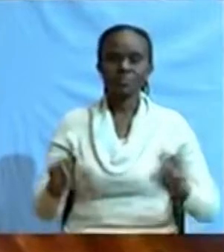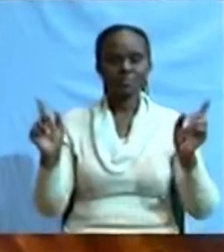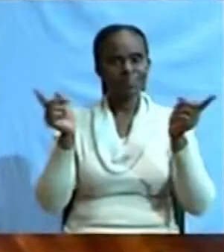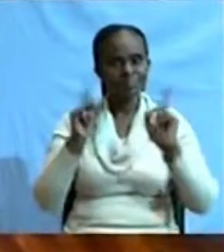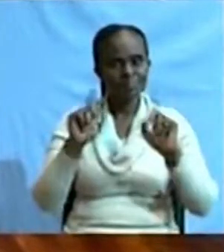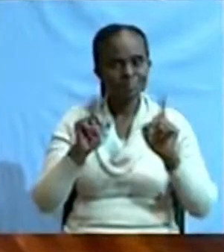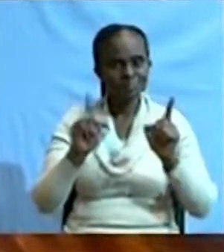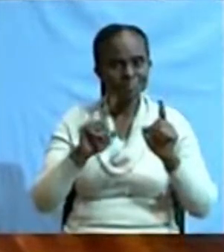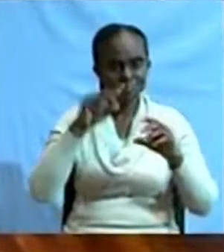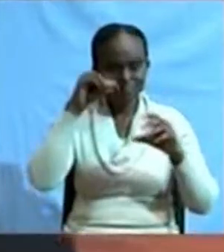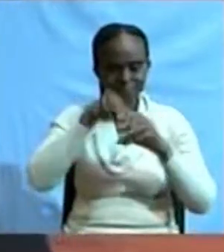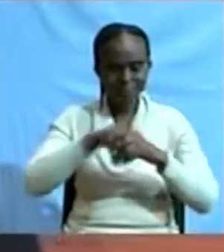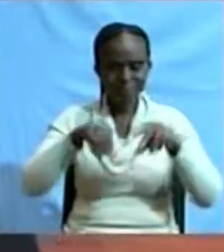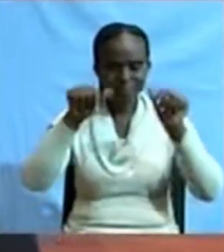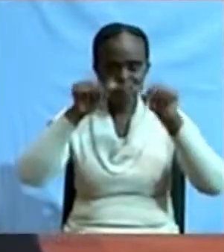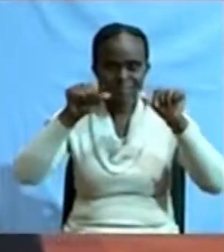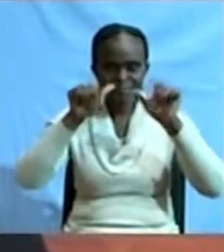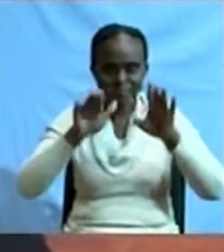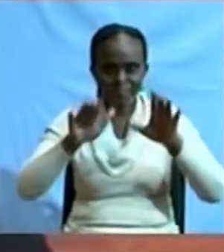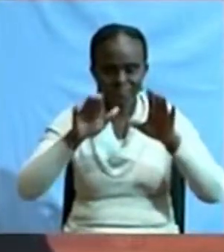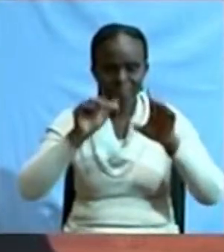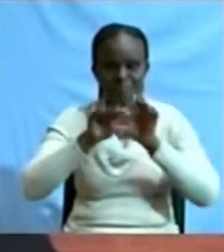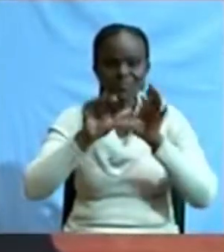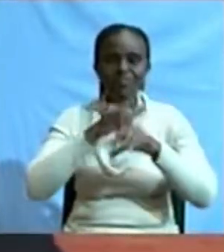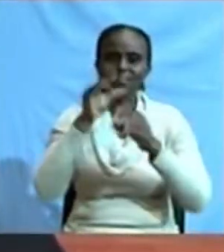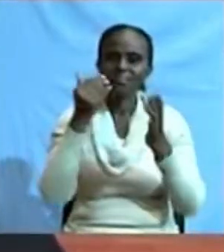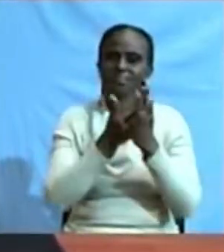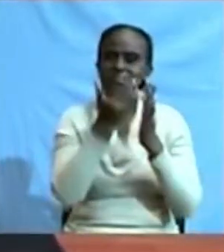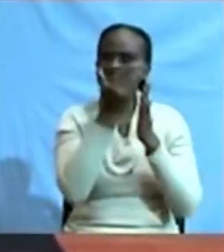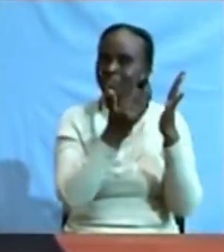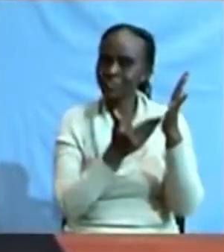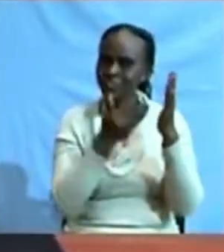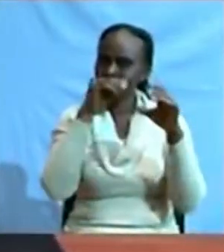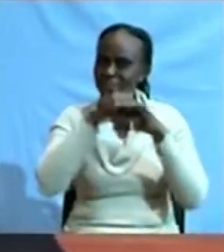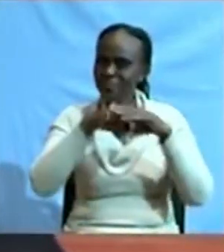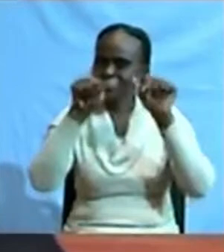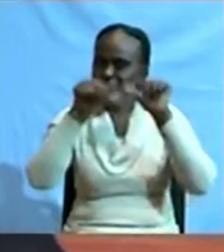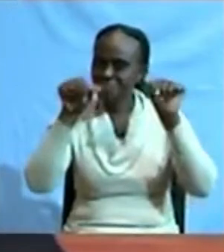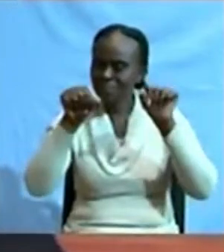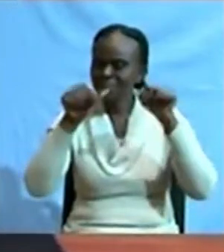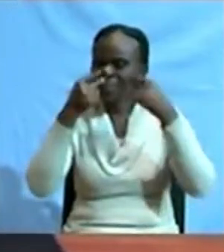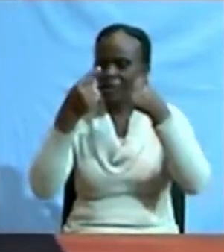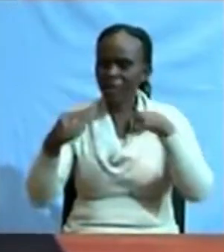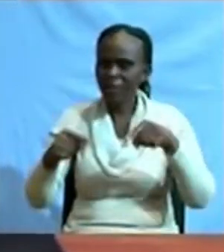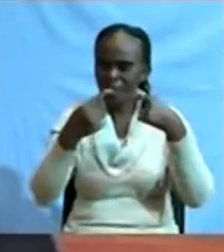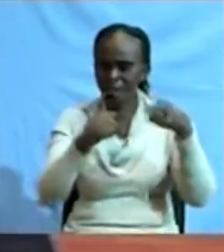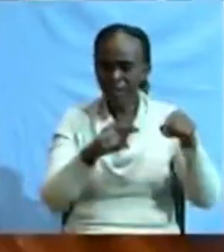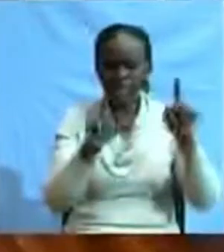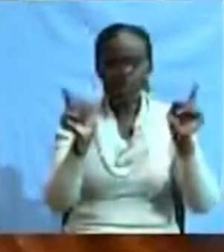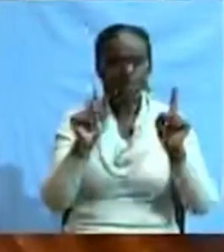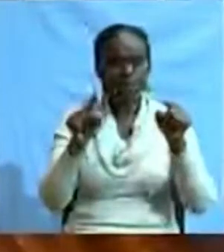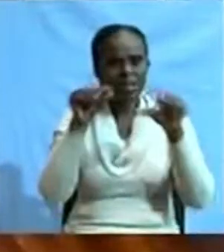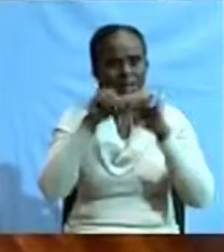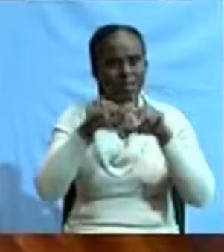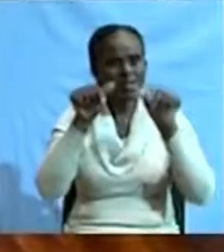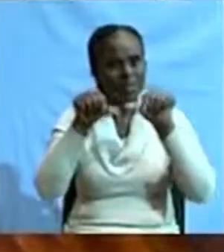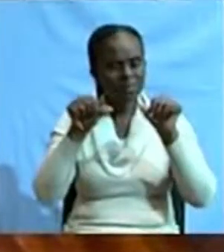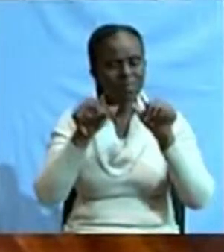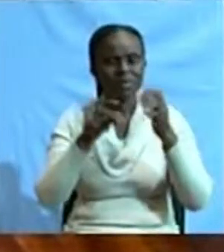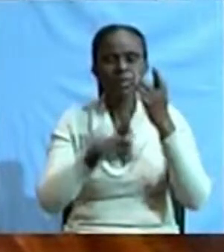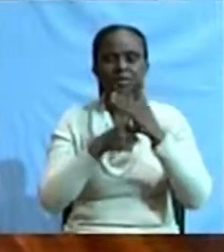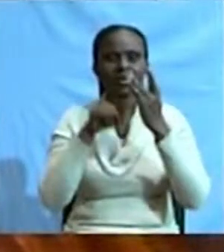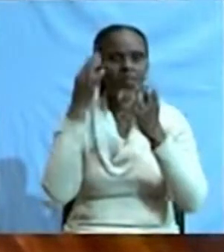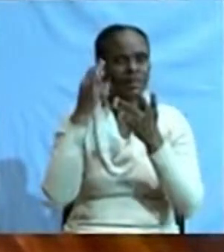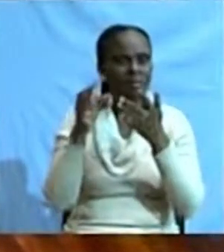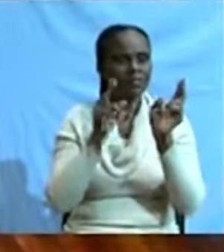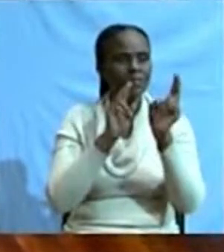was the internal auditor in all these circumstances? So, Town Clerk, answer the